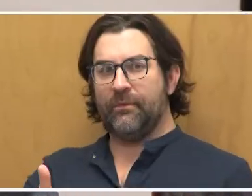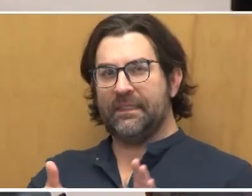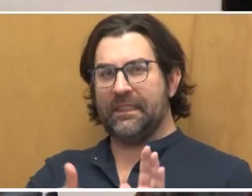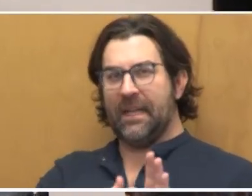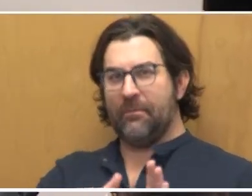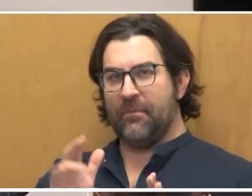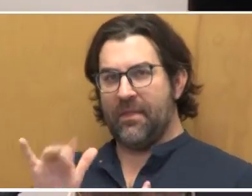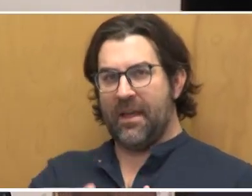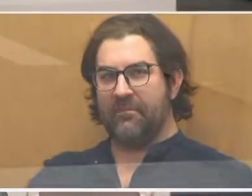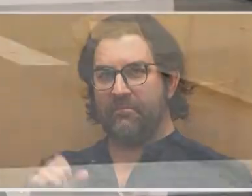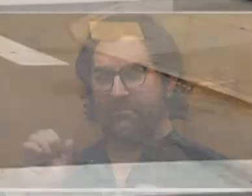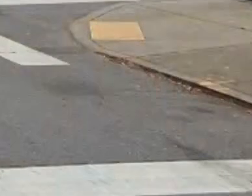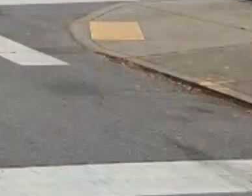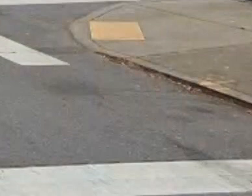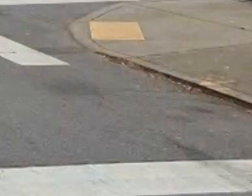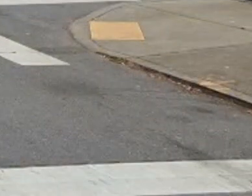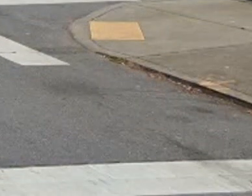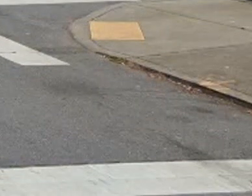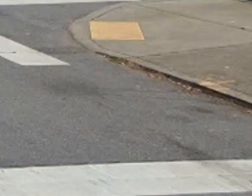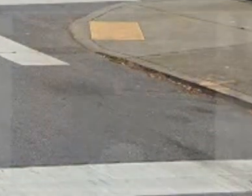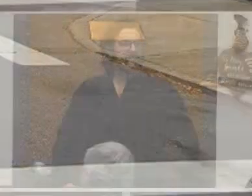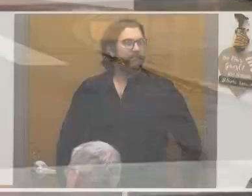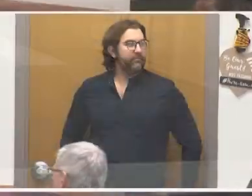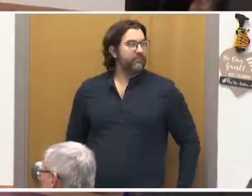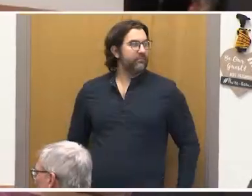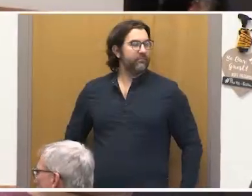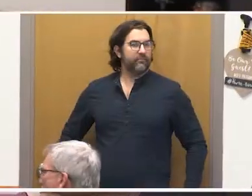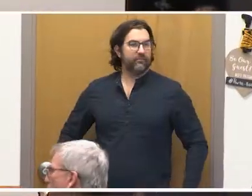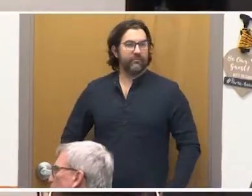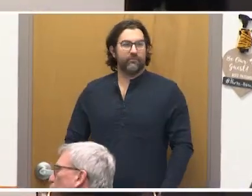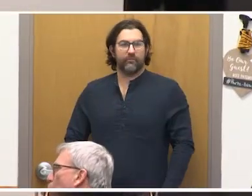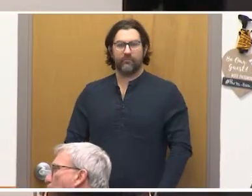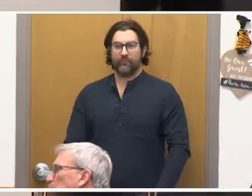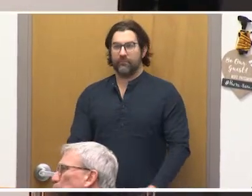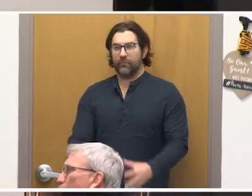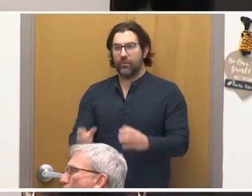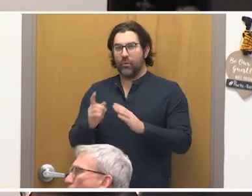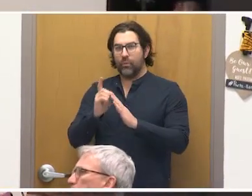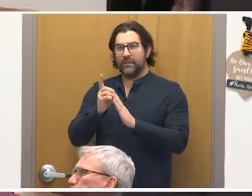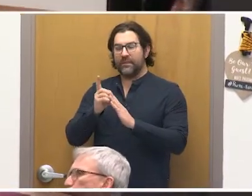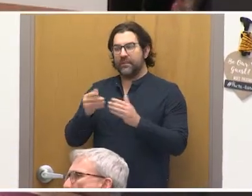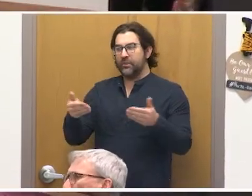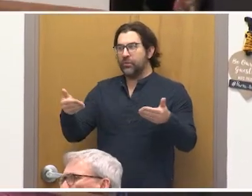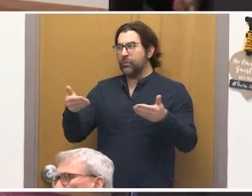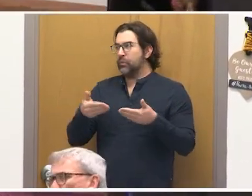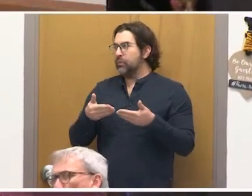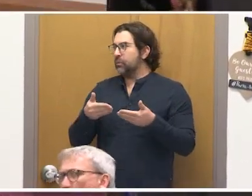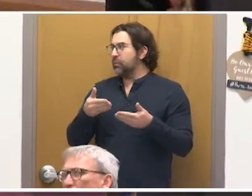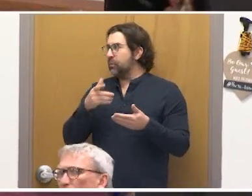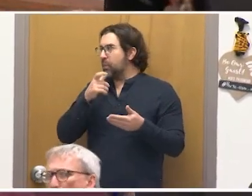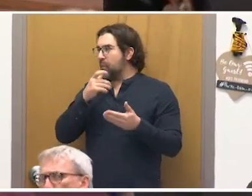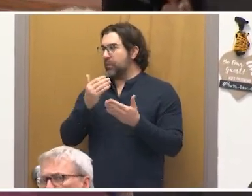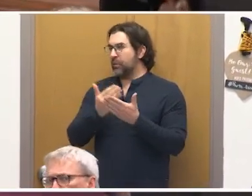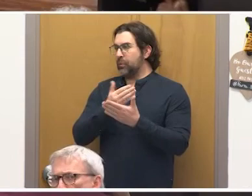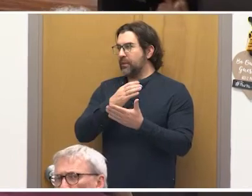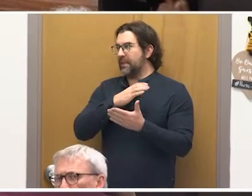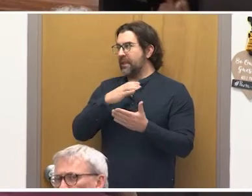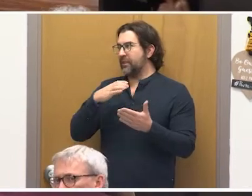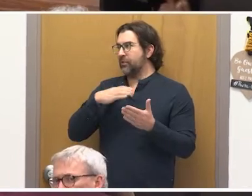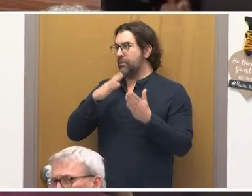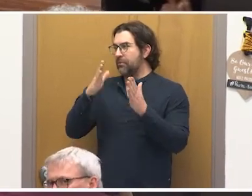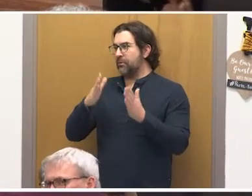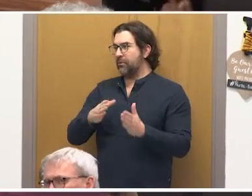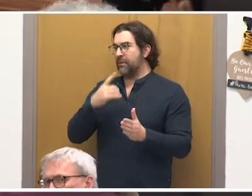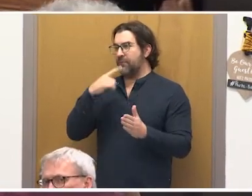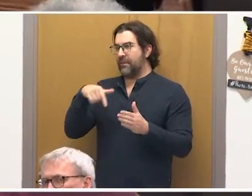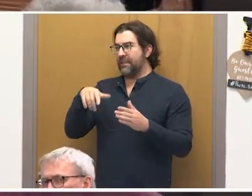up for that newsletter. Also, just want to take a quick second to introduce the newest council person